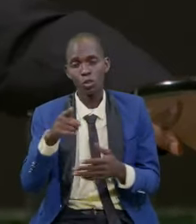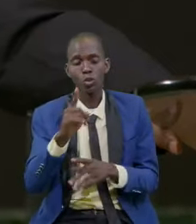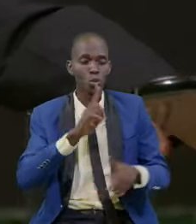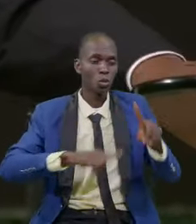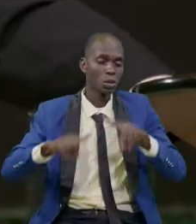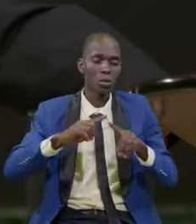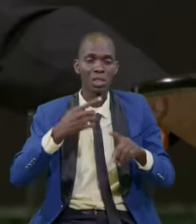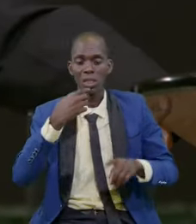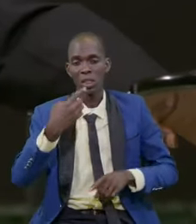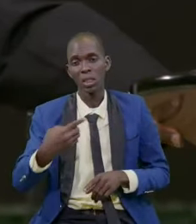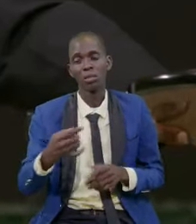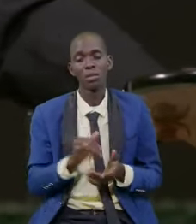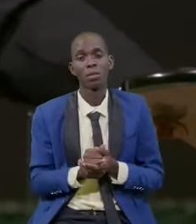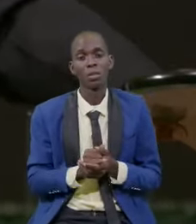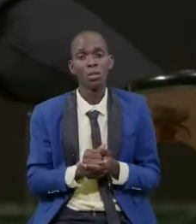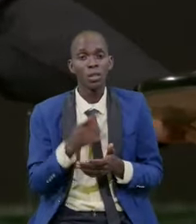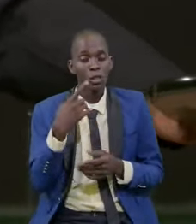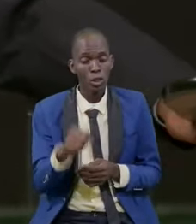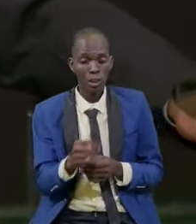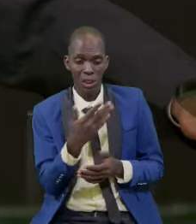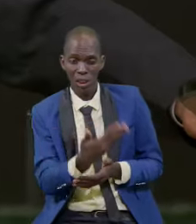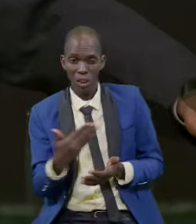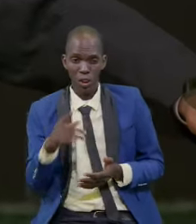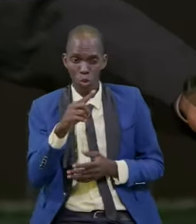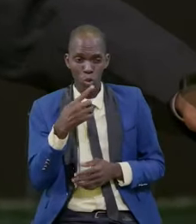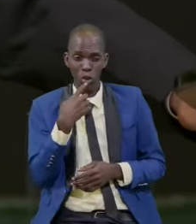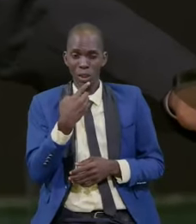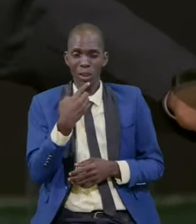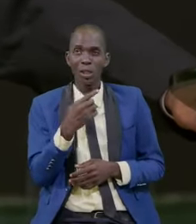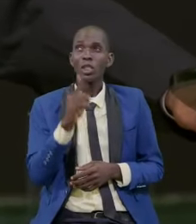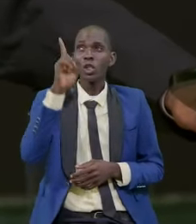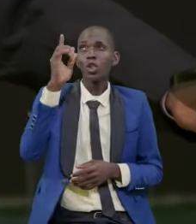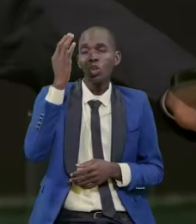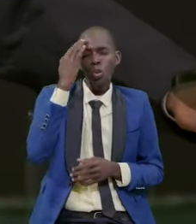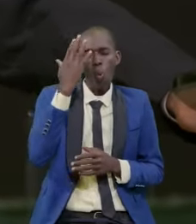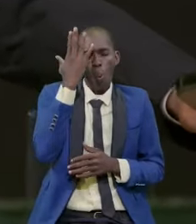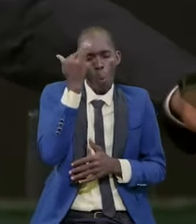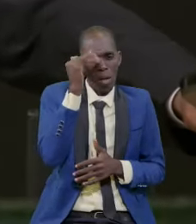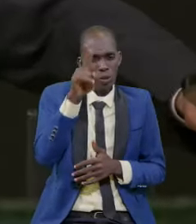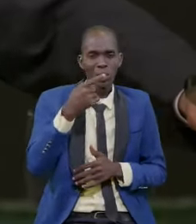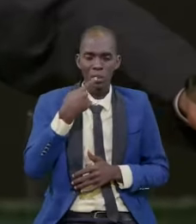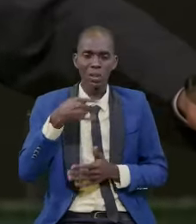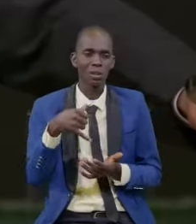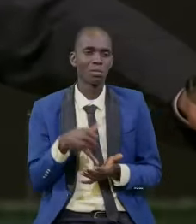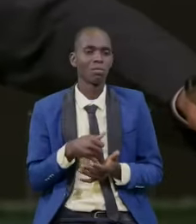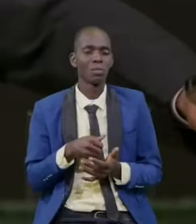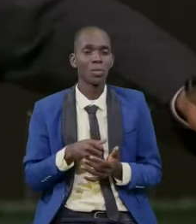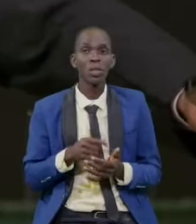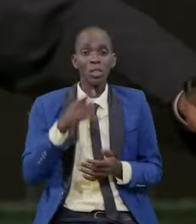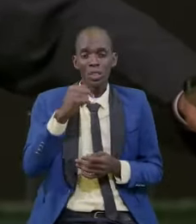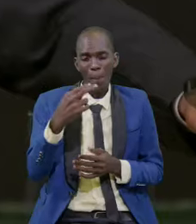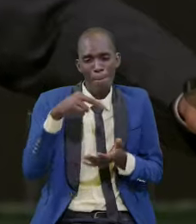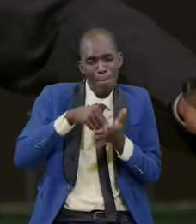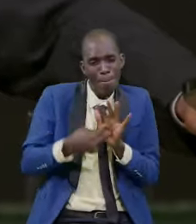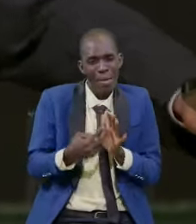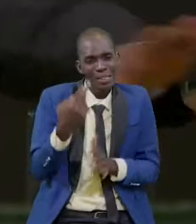the words that come out, he knows the thought behind the words. He knows the purpose, the plan,